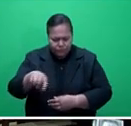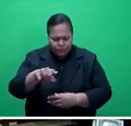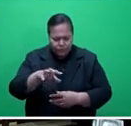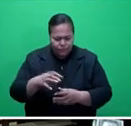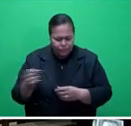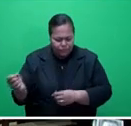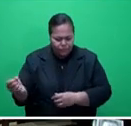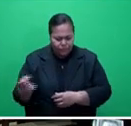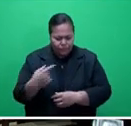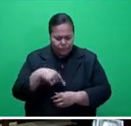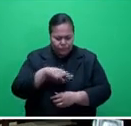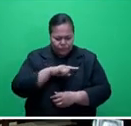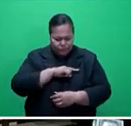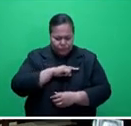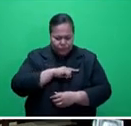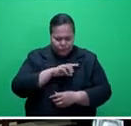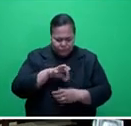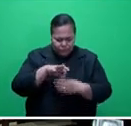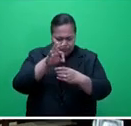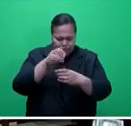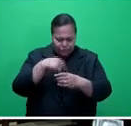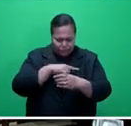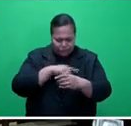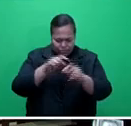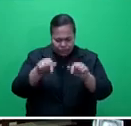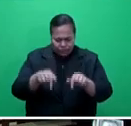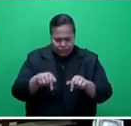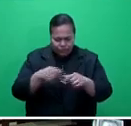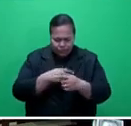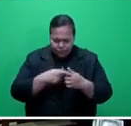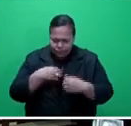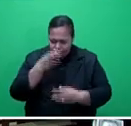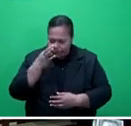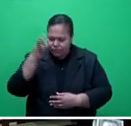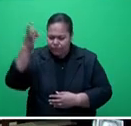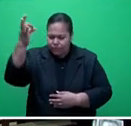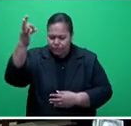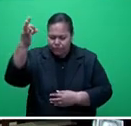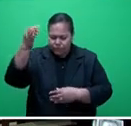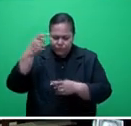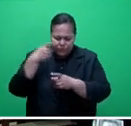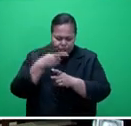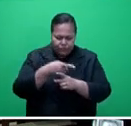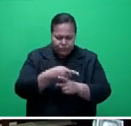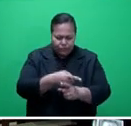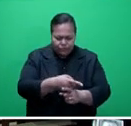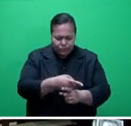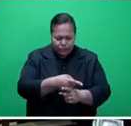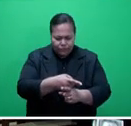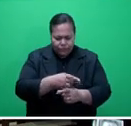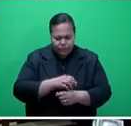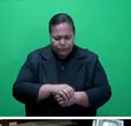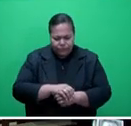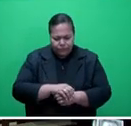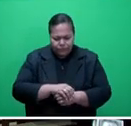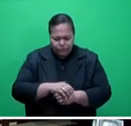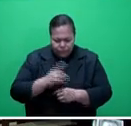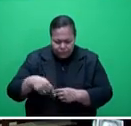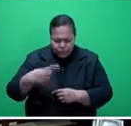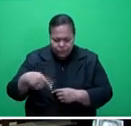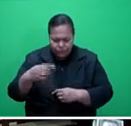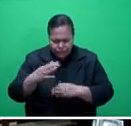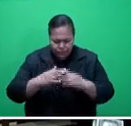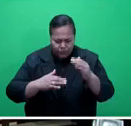sent us here. We seek your divine guidance to continue to build a